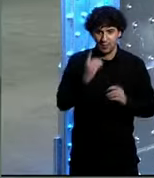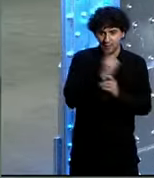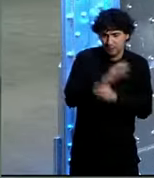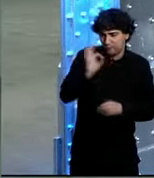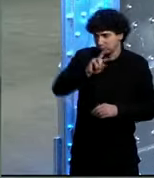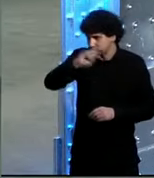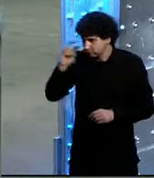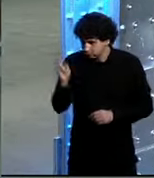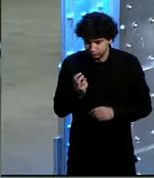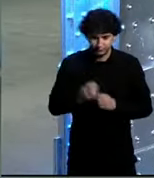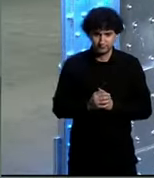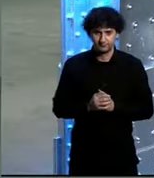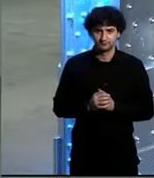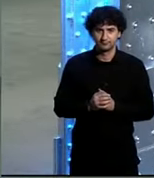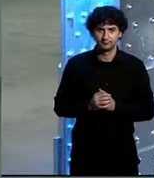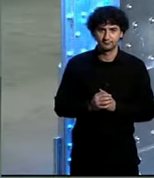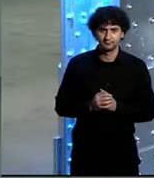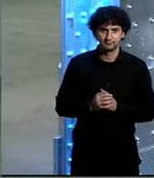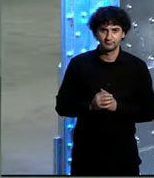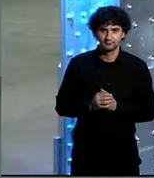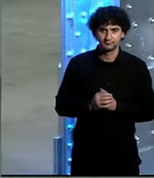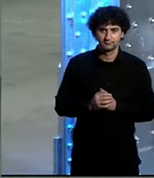where all this is discussed.